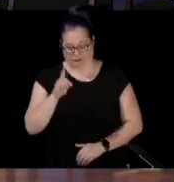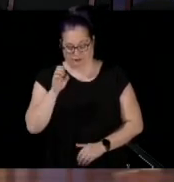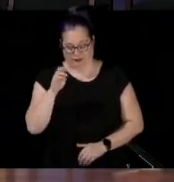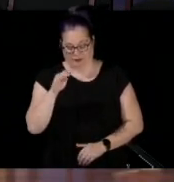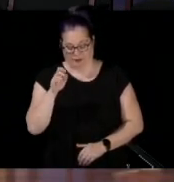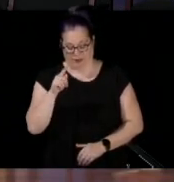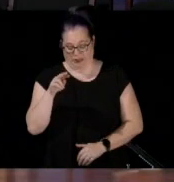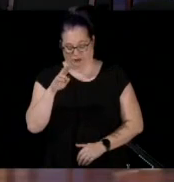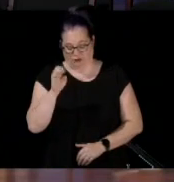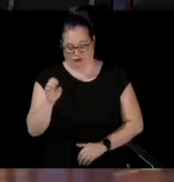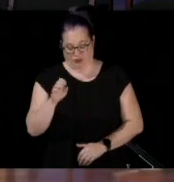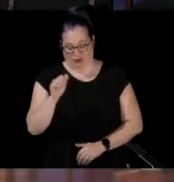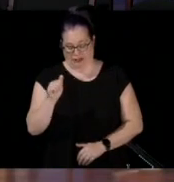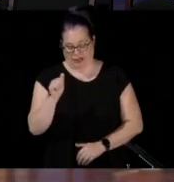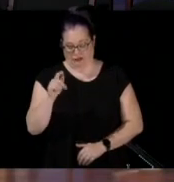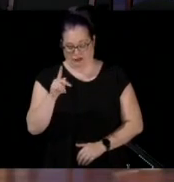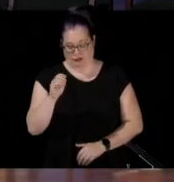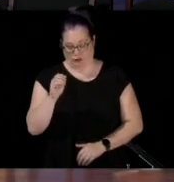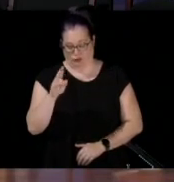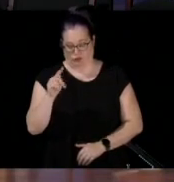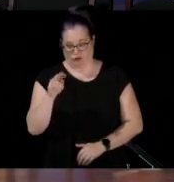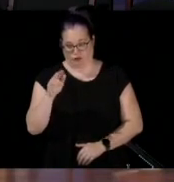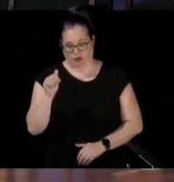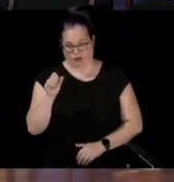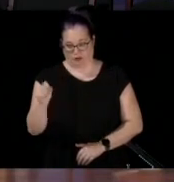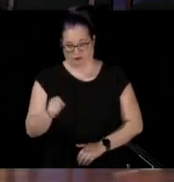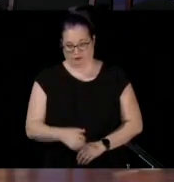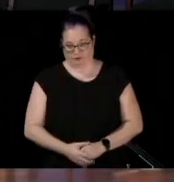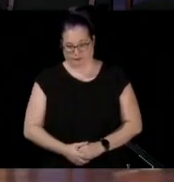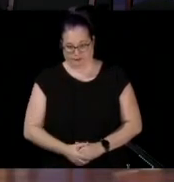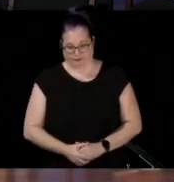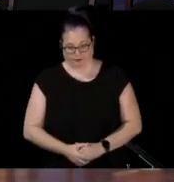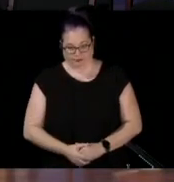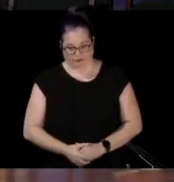Dimitri Anas Kutris.